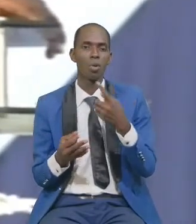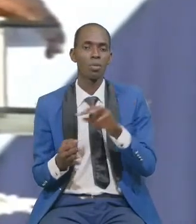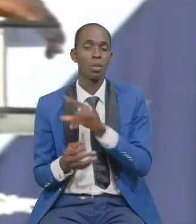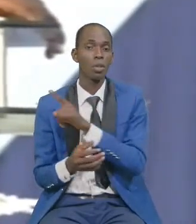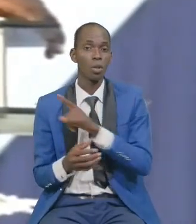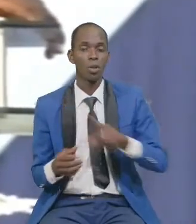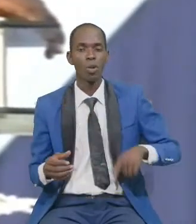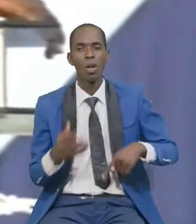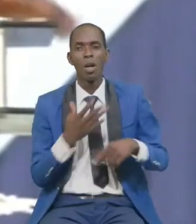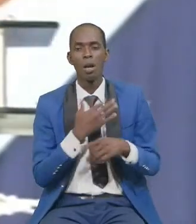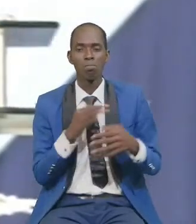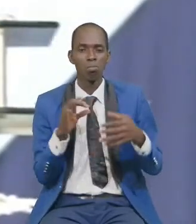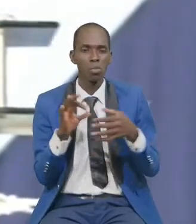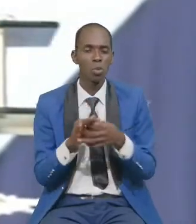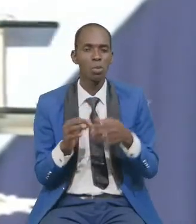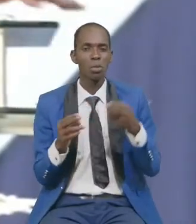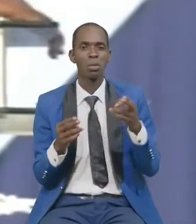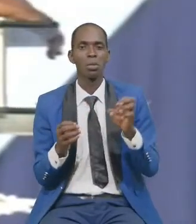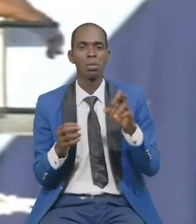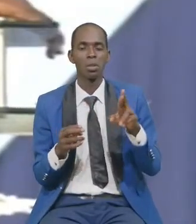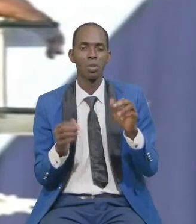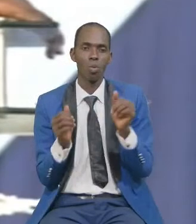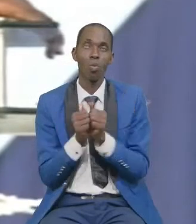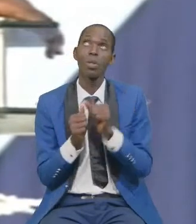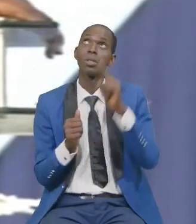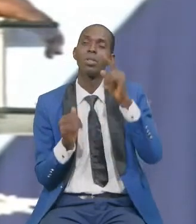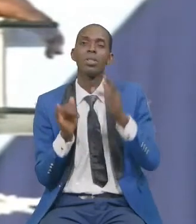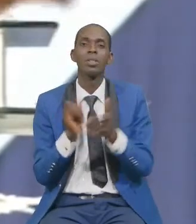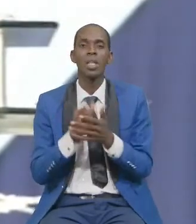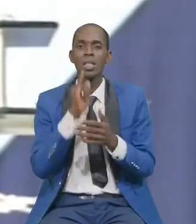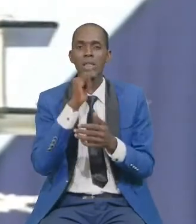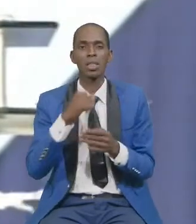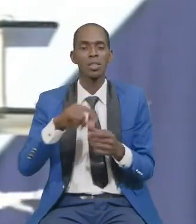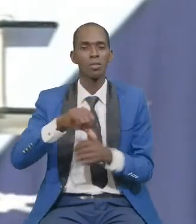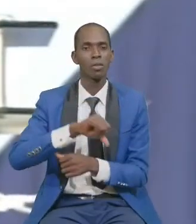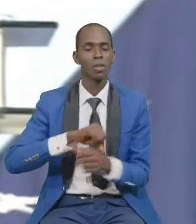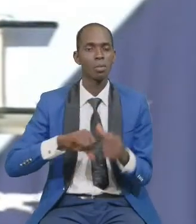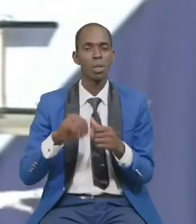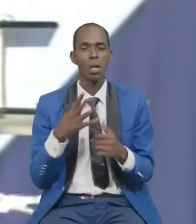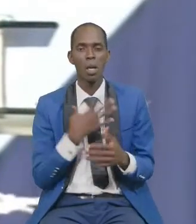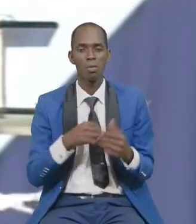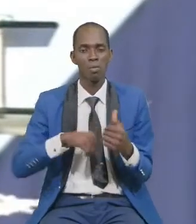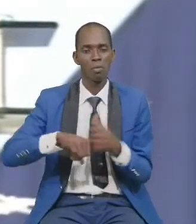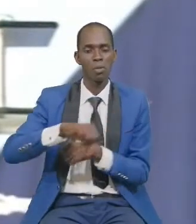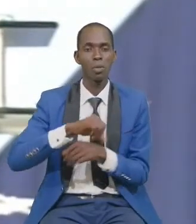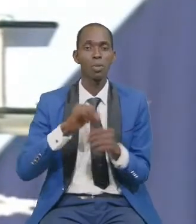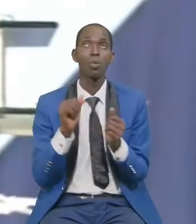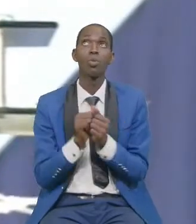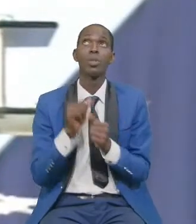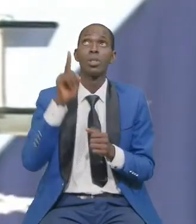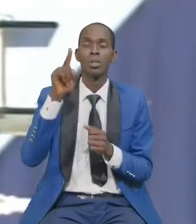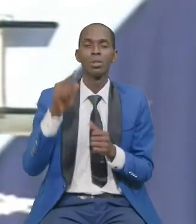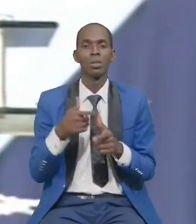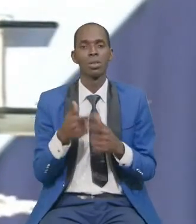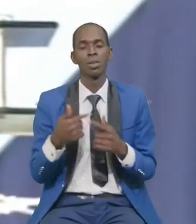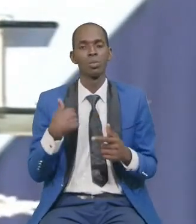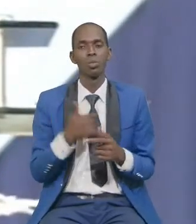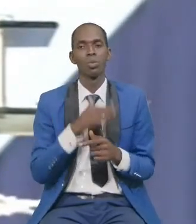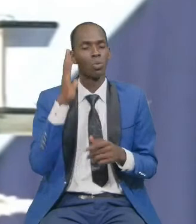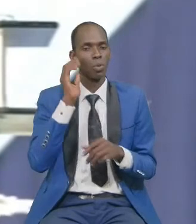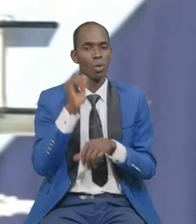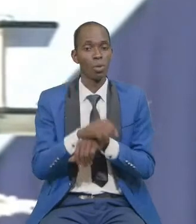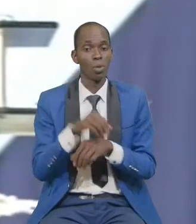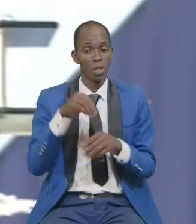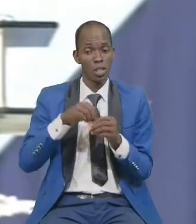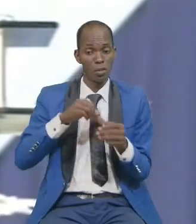joint heirs with him. That's a fellowship. And in fellowship with him, we overcome. In fellowship